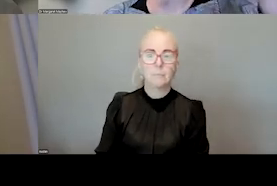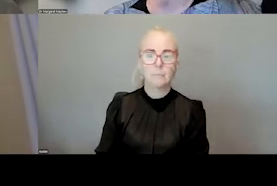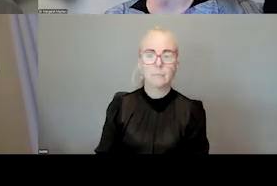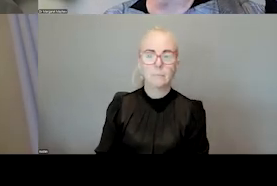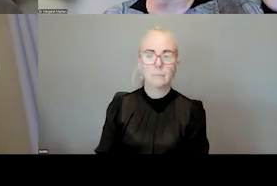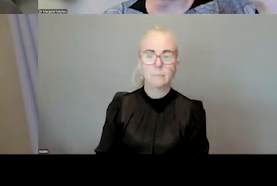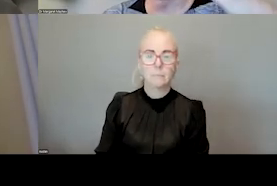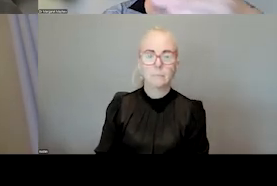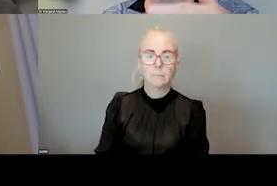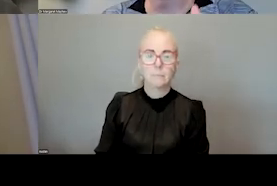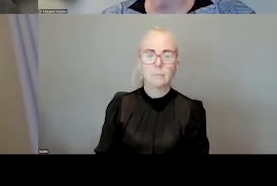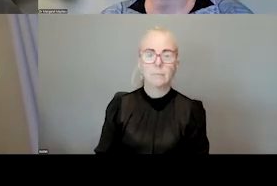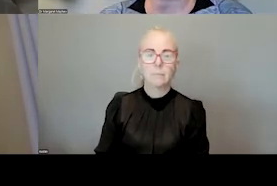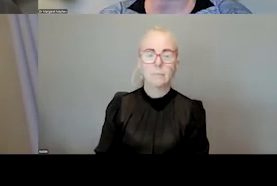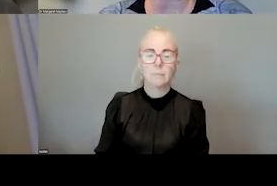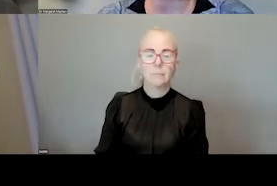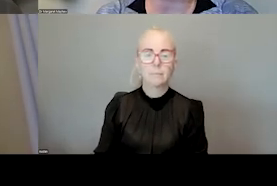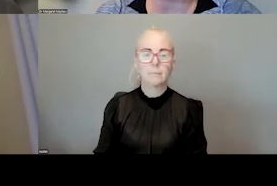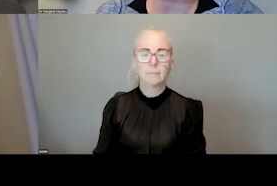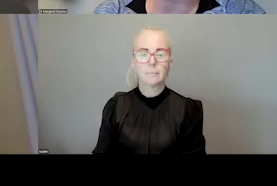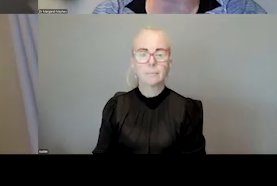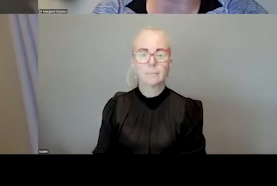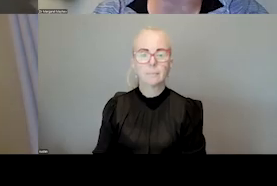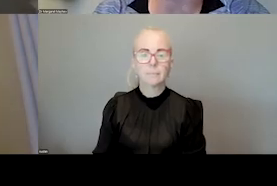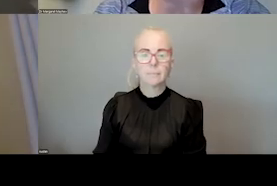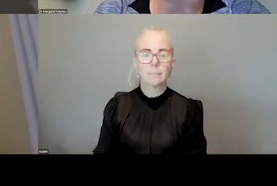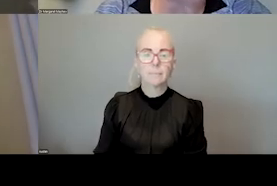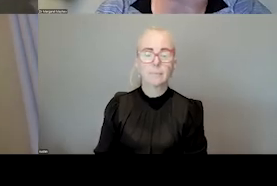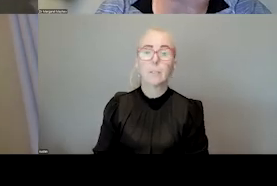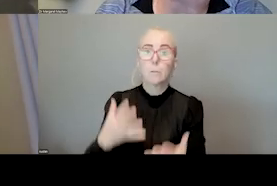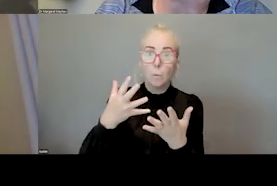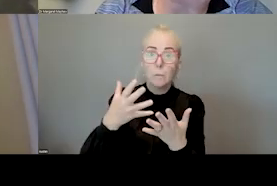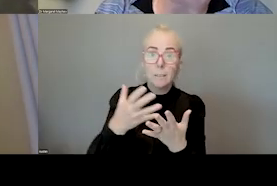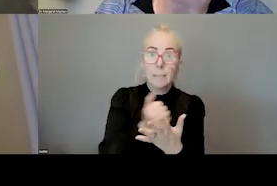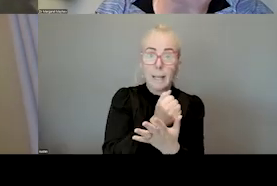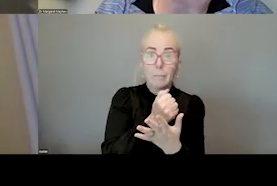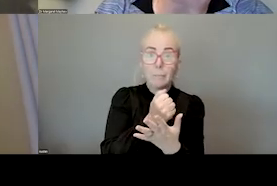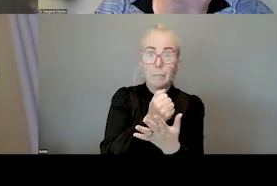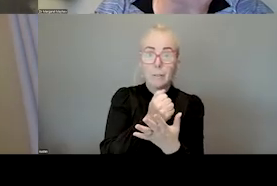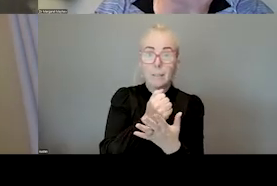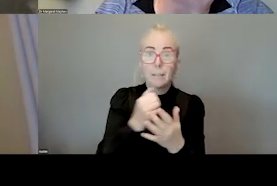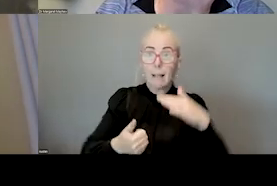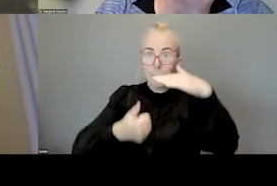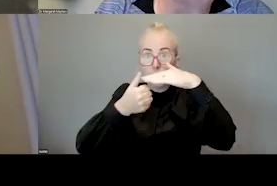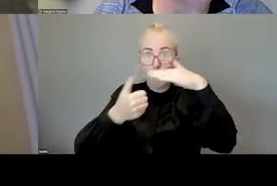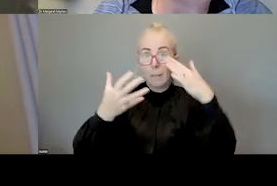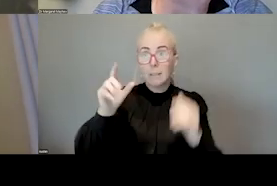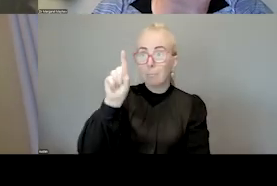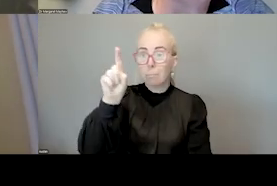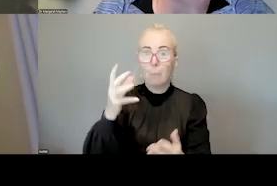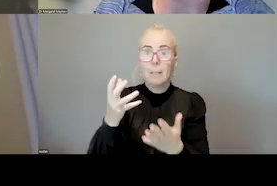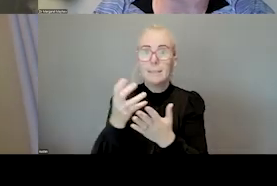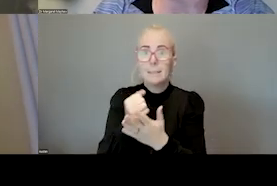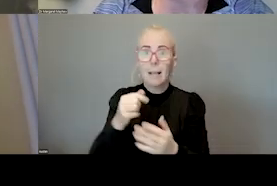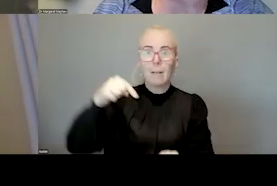budget, you'll have to scroll right down through the form again. Yeah. Yeah. And then, Yes. And then here we have, confusingly,